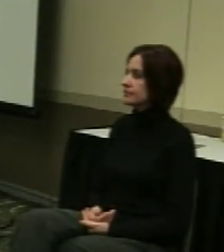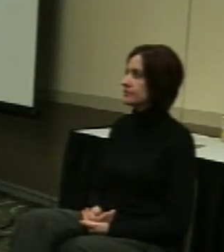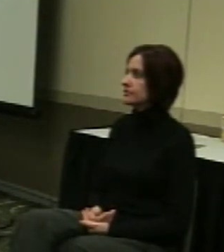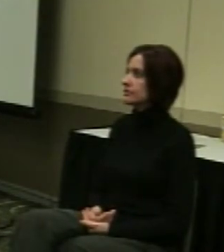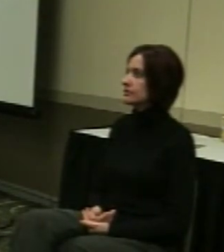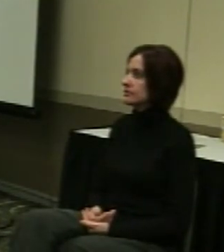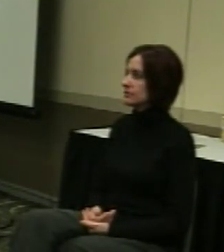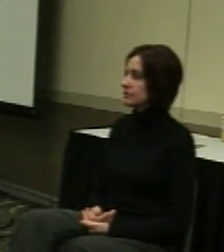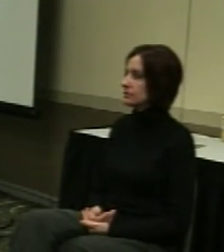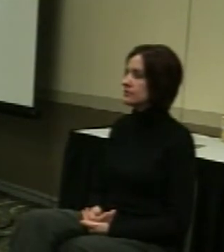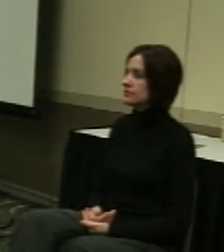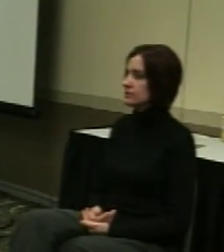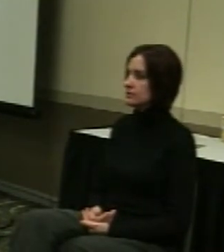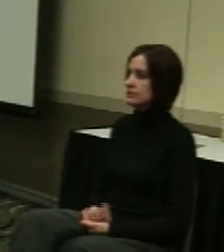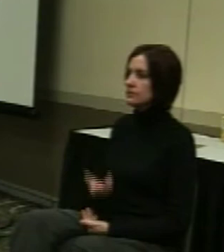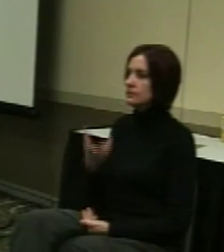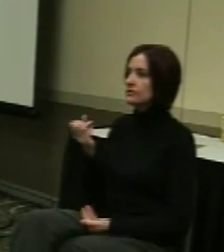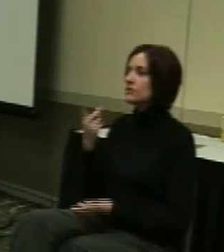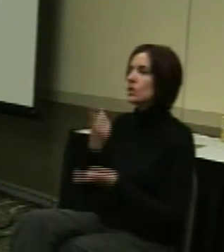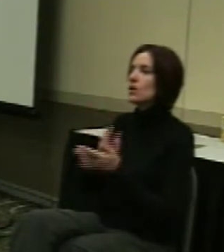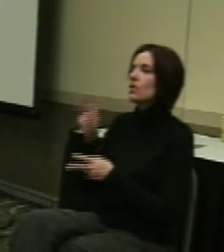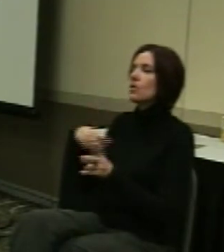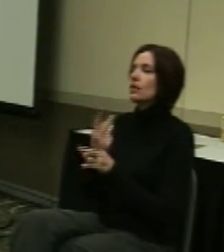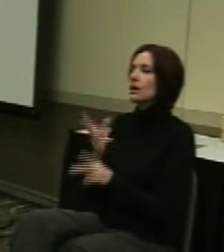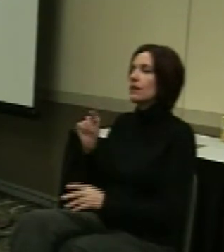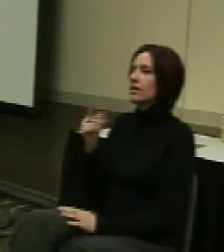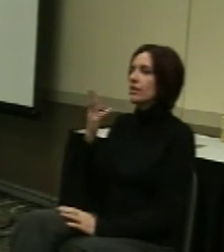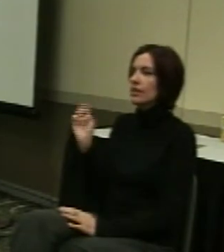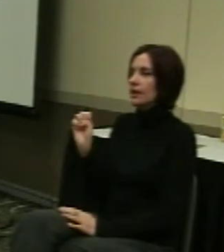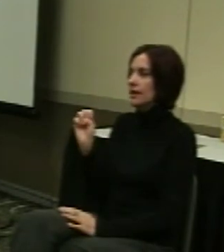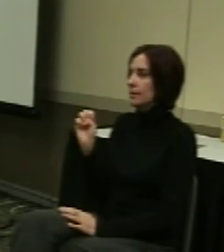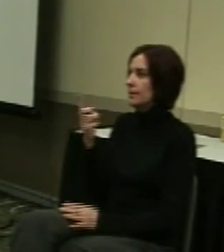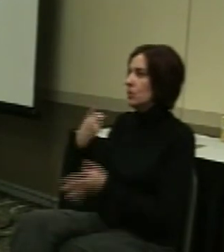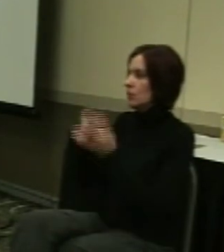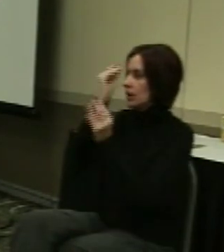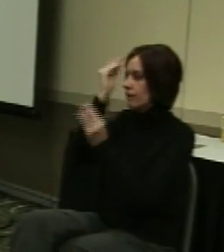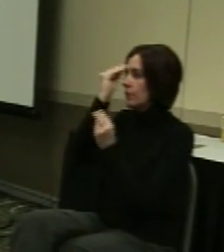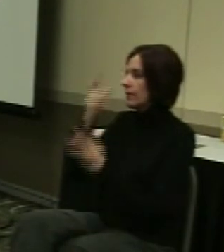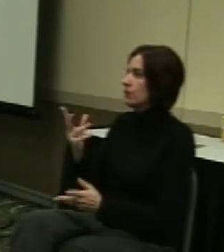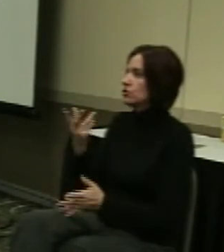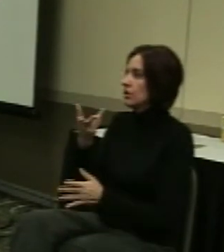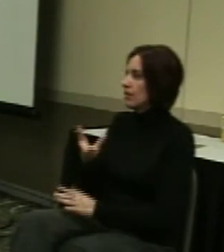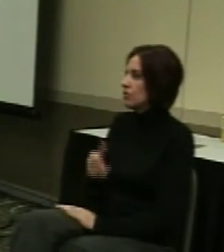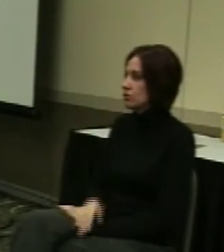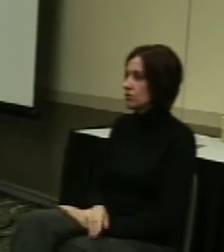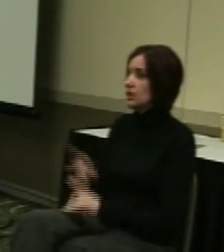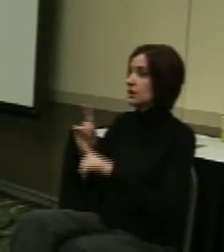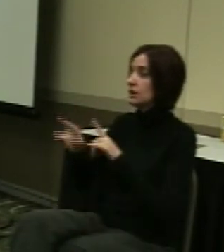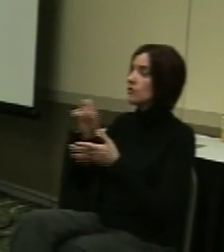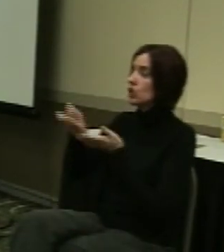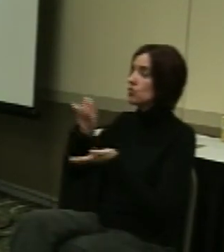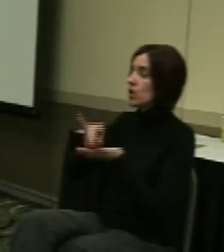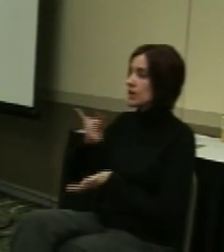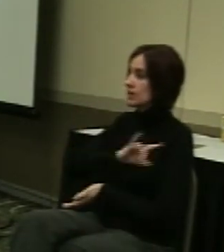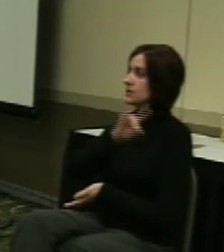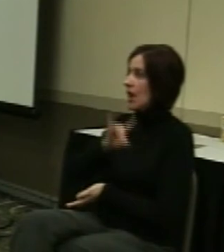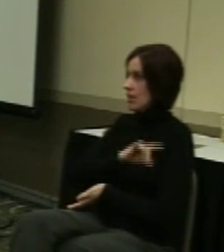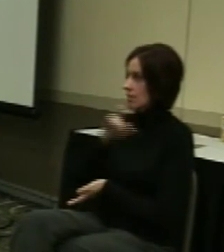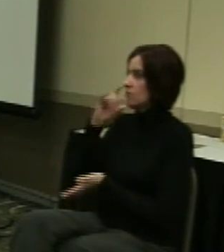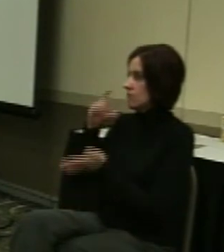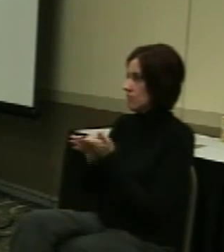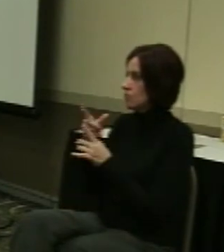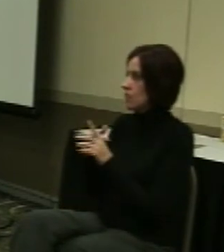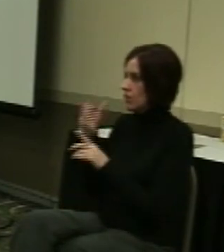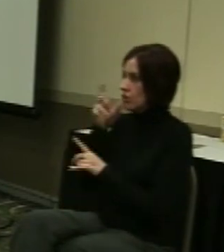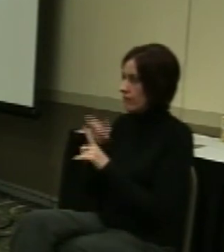Themes. What kinds of themes are there? What information? There are different writing styles is kind of what I'm noting from you. And